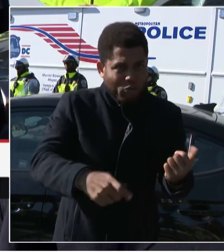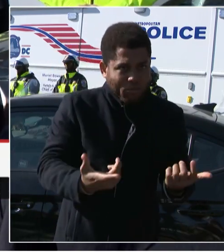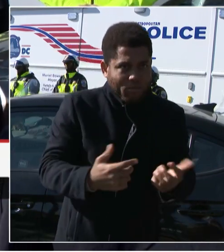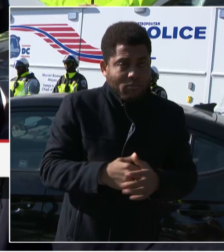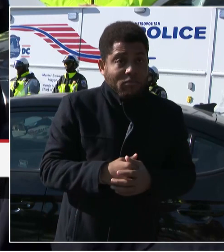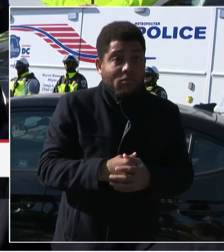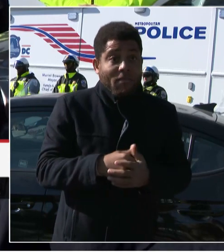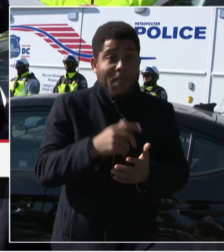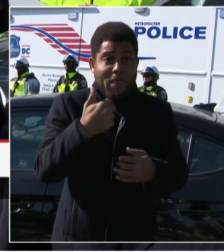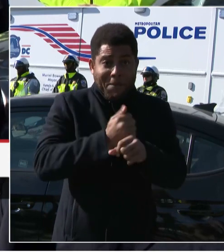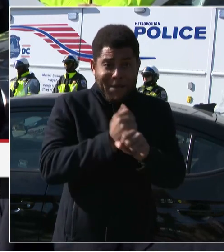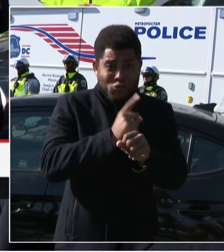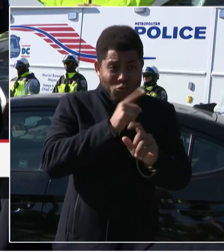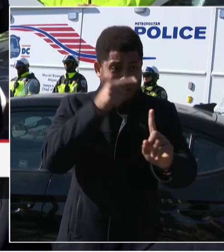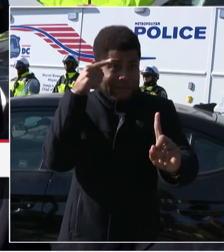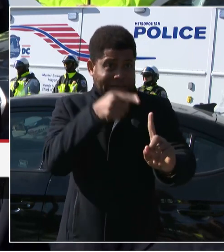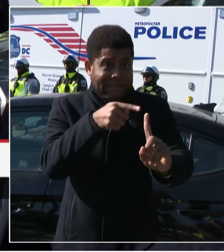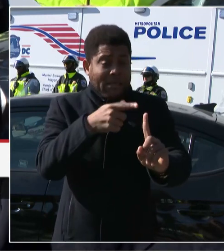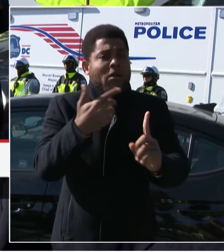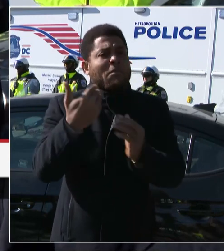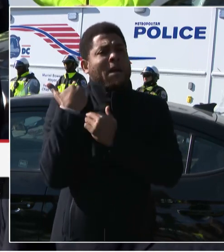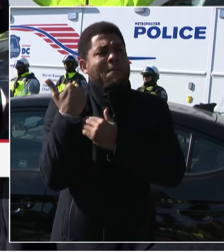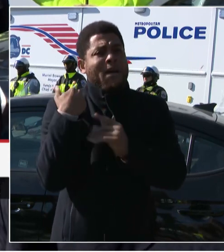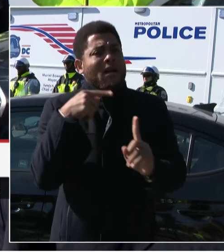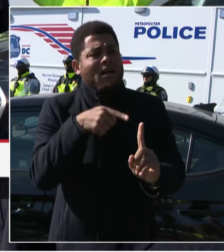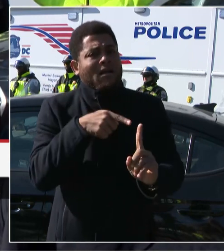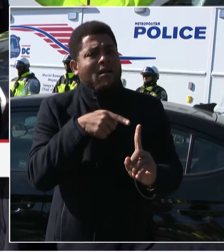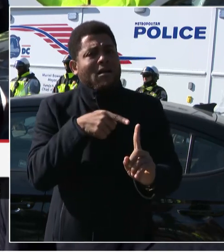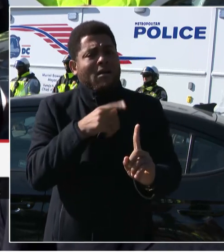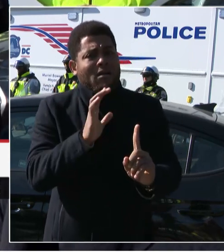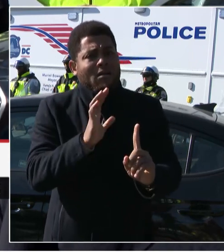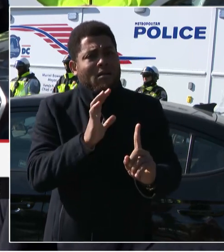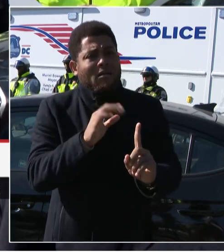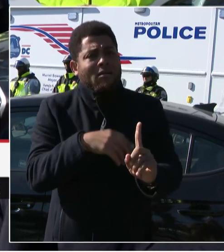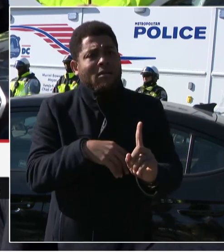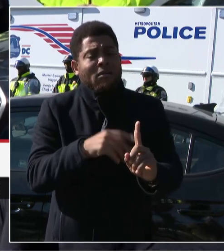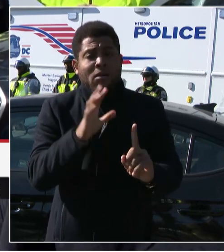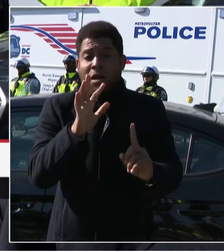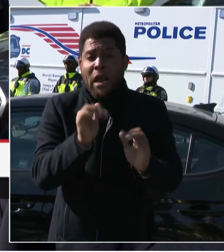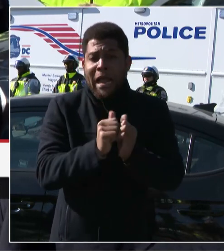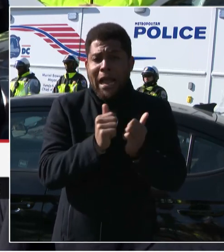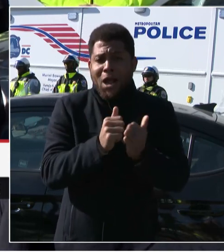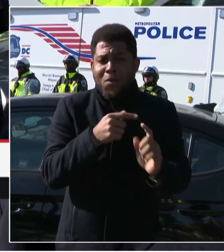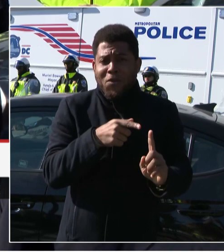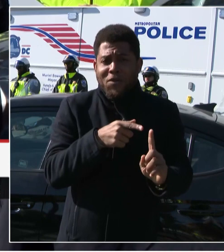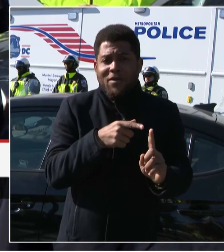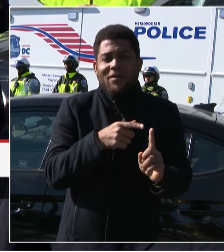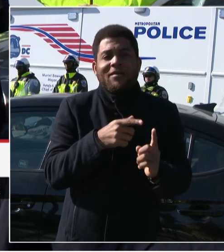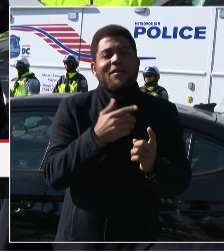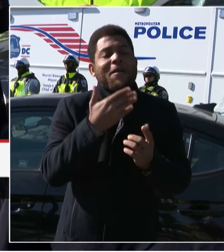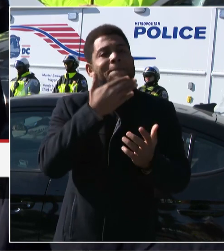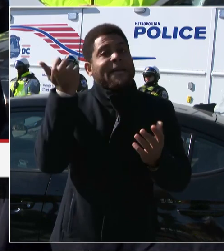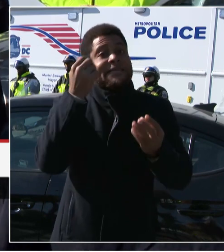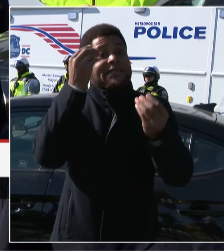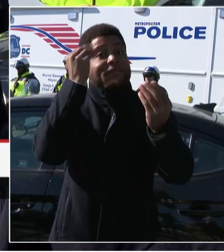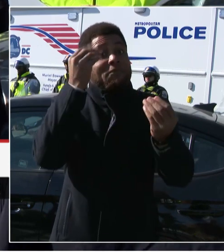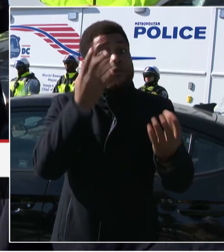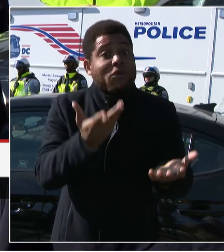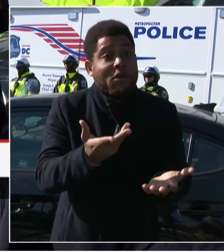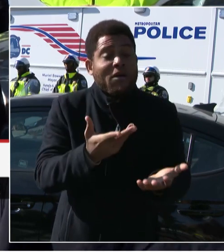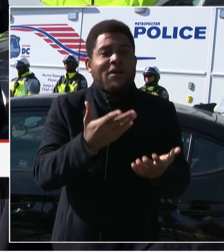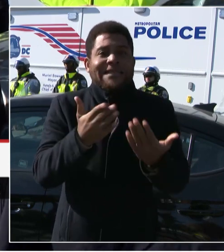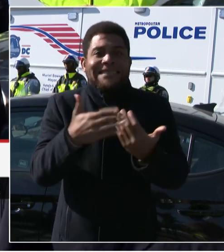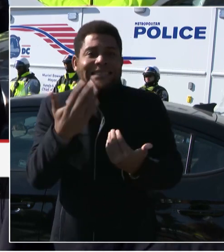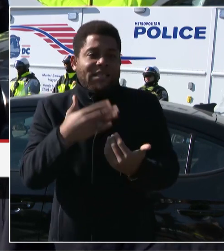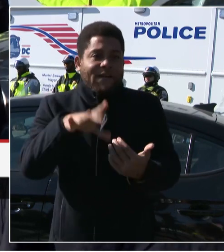people accountable. One way we can do this is with better information that leads to the arrest of these individuals.